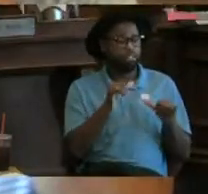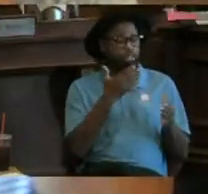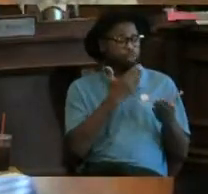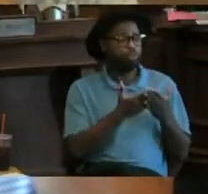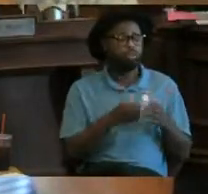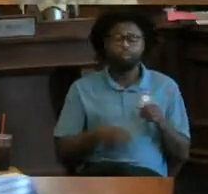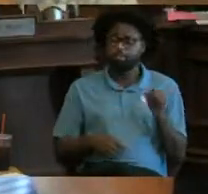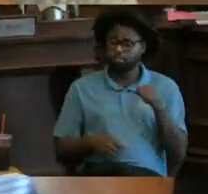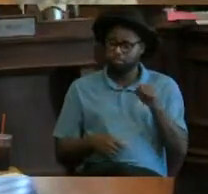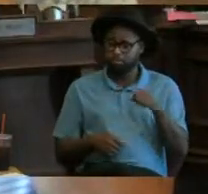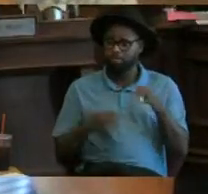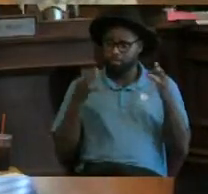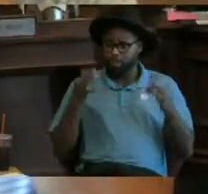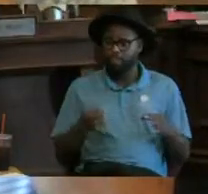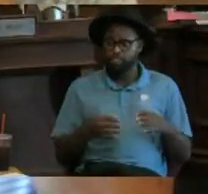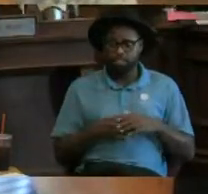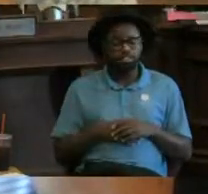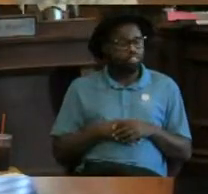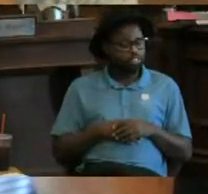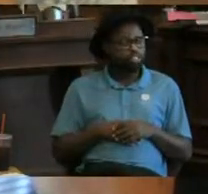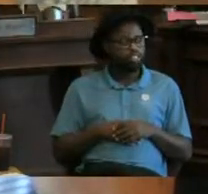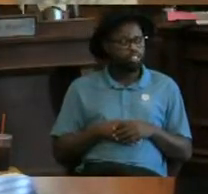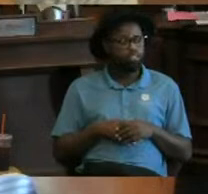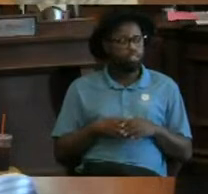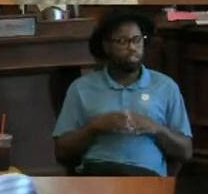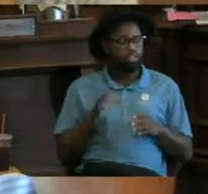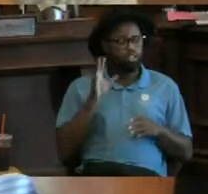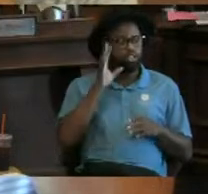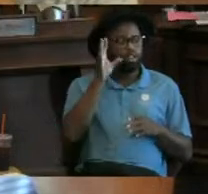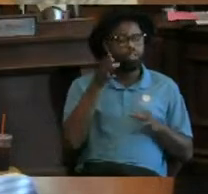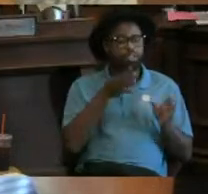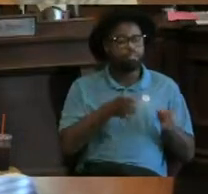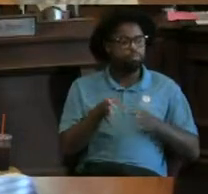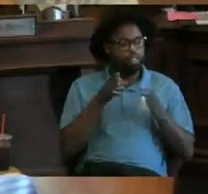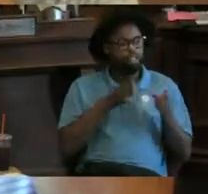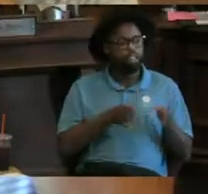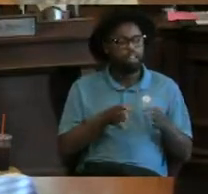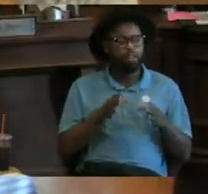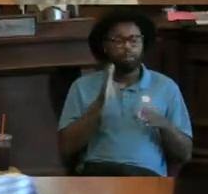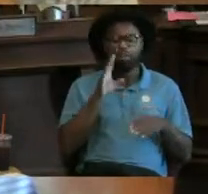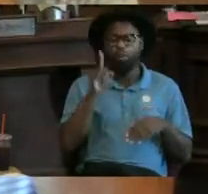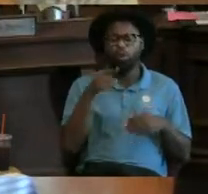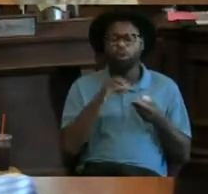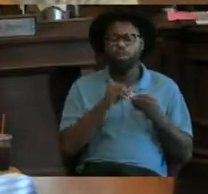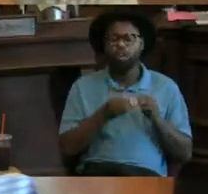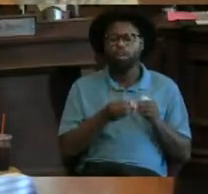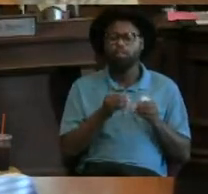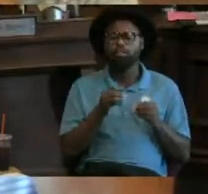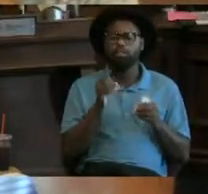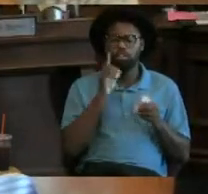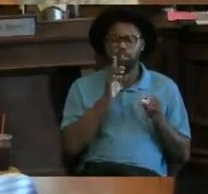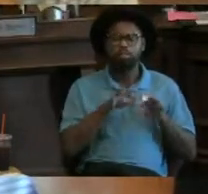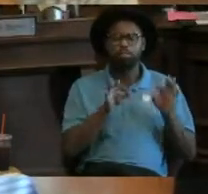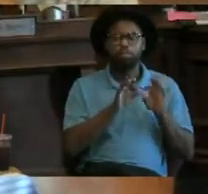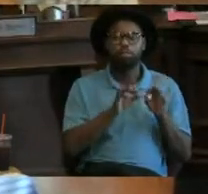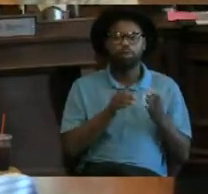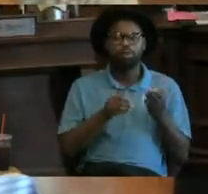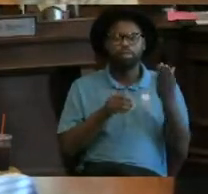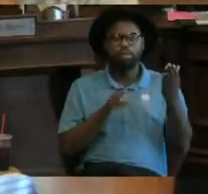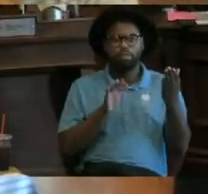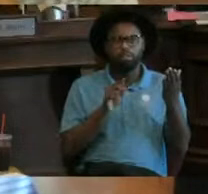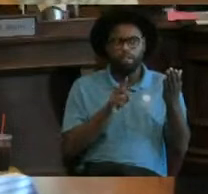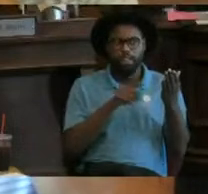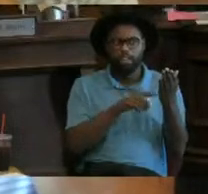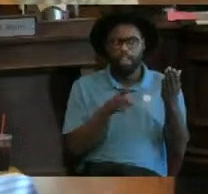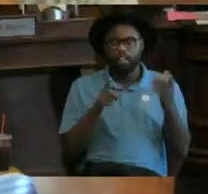I mean, you know, we come up with these, you know, plan, specification, and estimate, and goes, that's what, the only number that matters is the bid. And then after the bid, what you find when you're